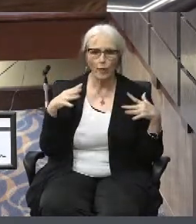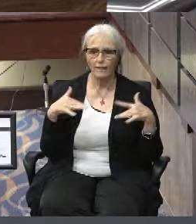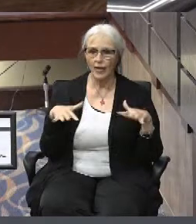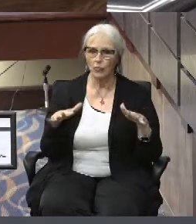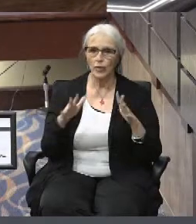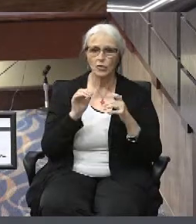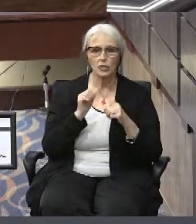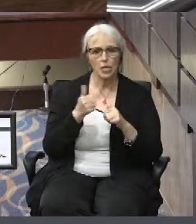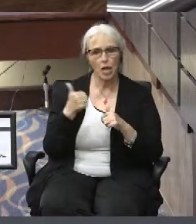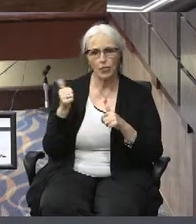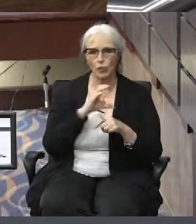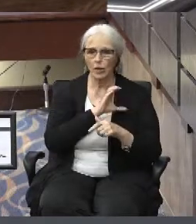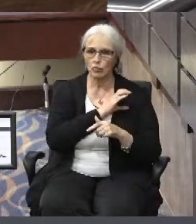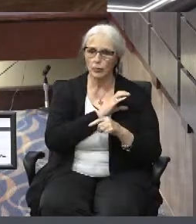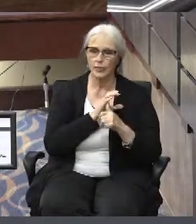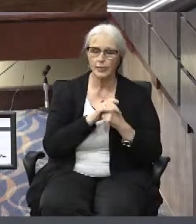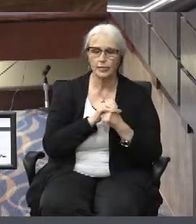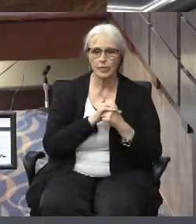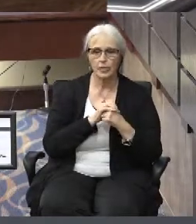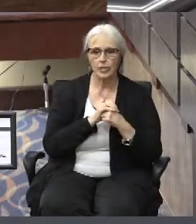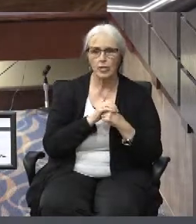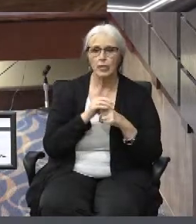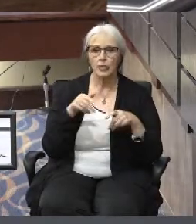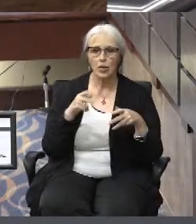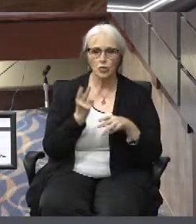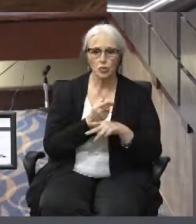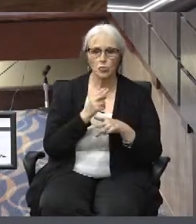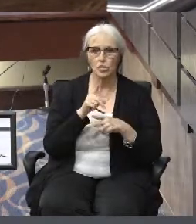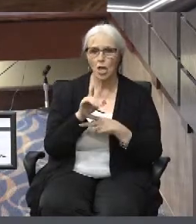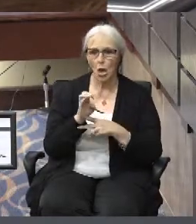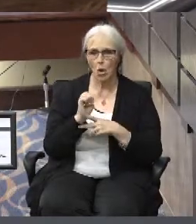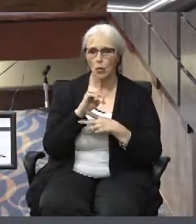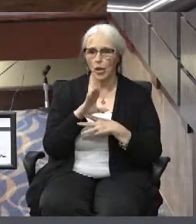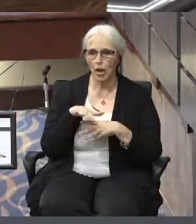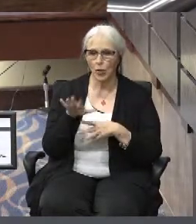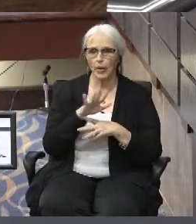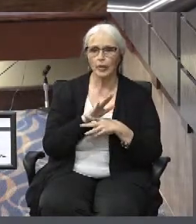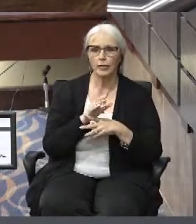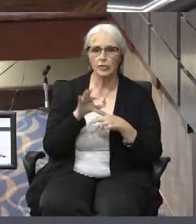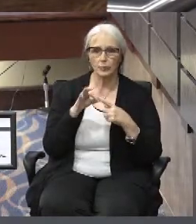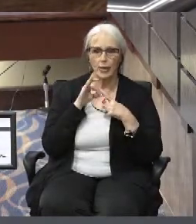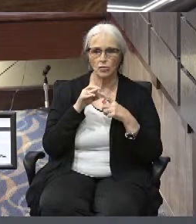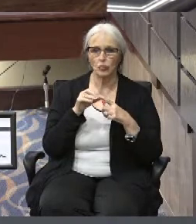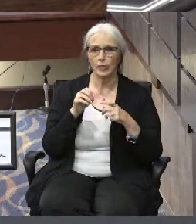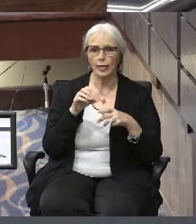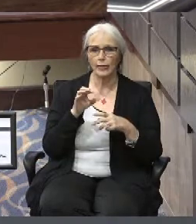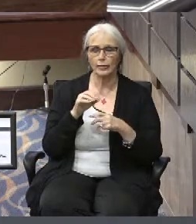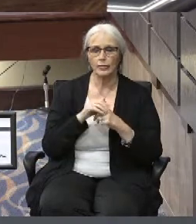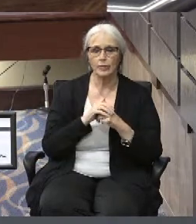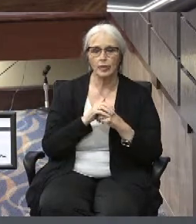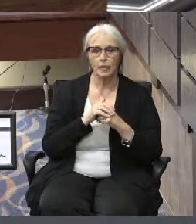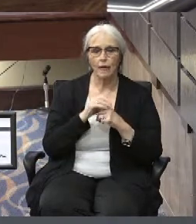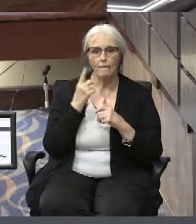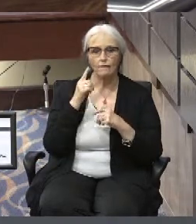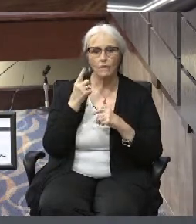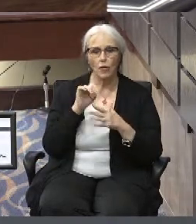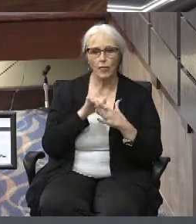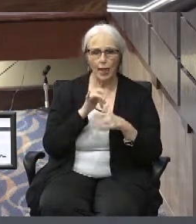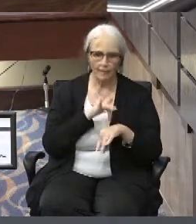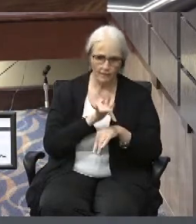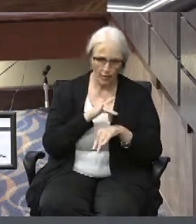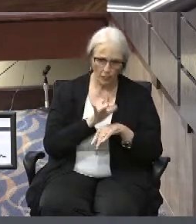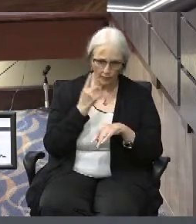any other characteristics than any use permitted in the zoning district without the grant of the special exception. And 4, that available